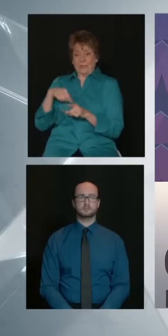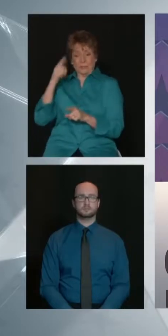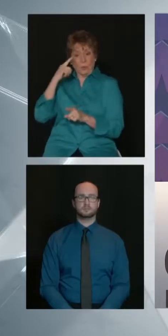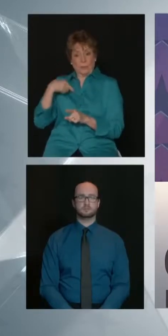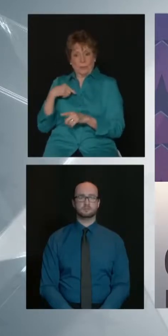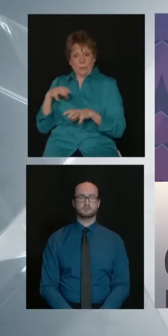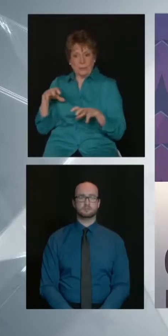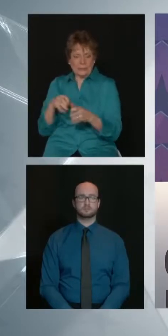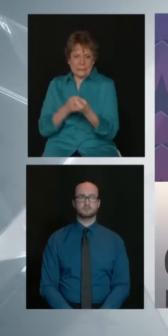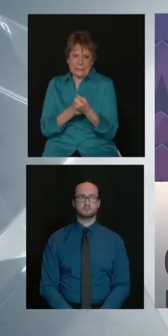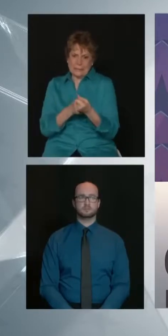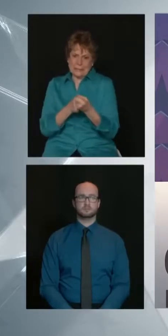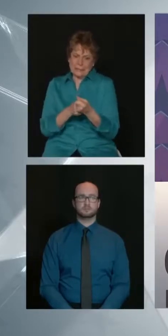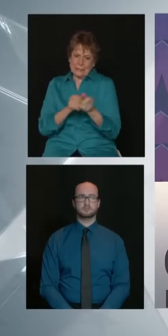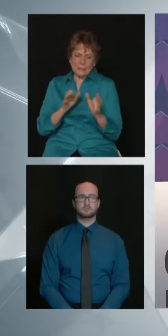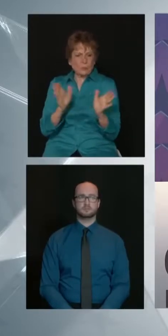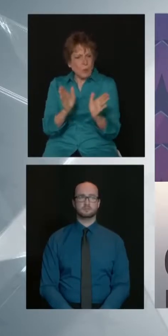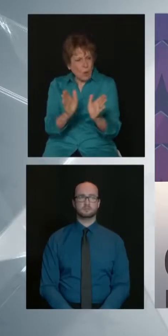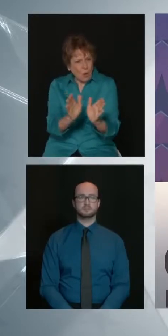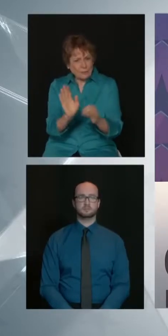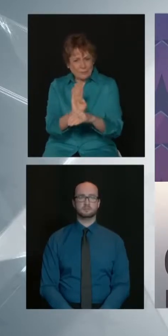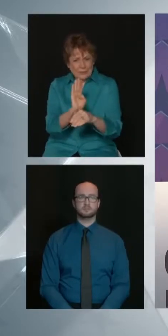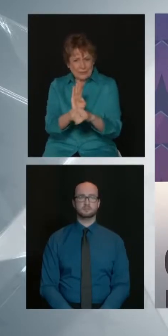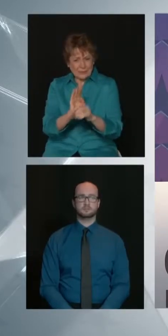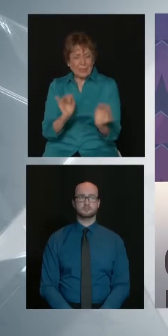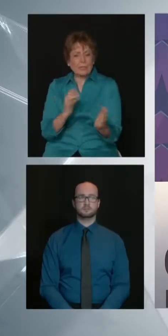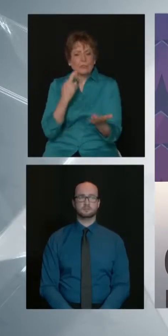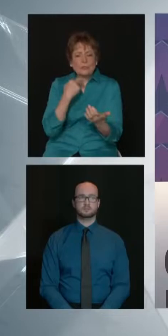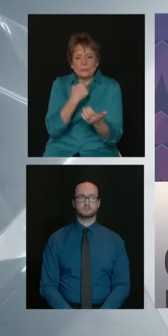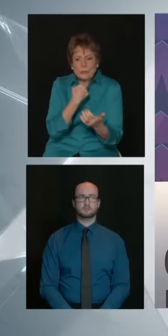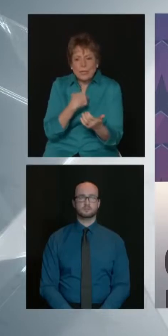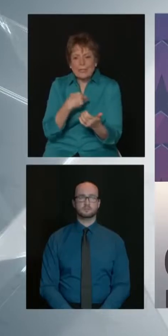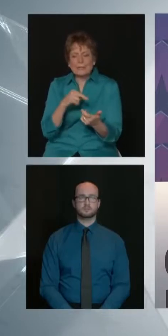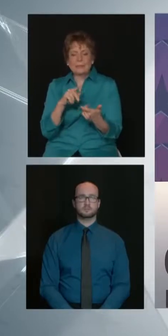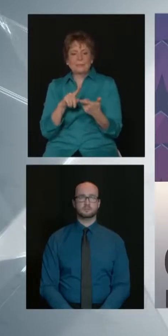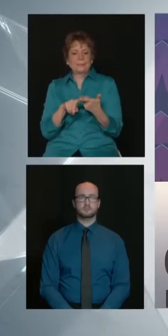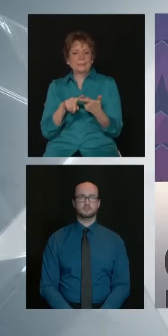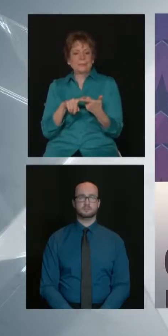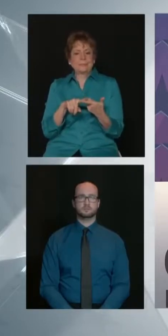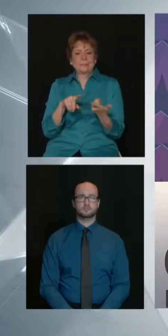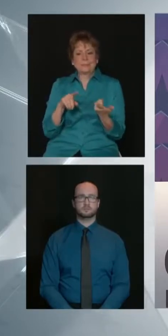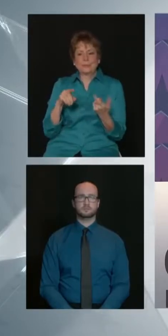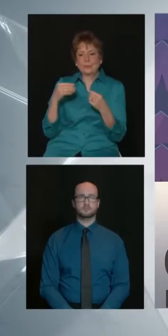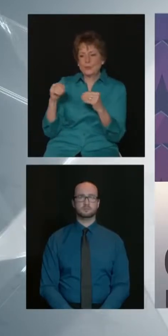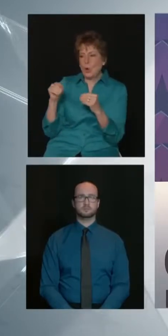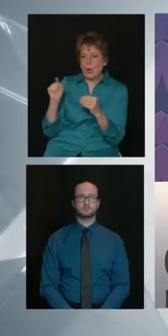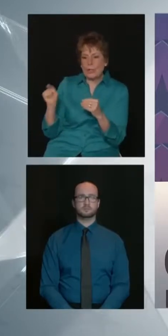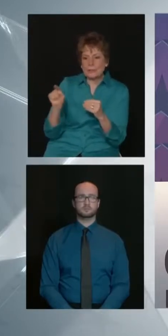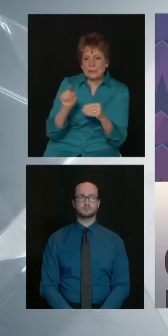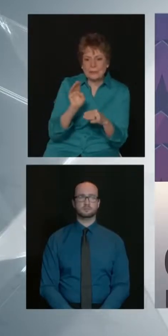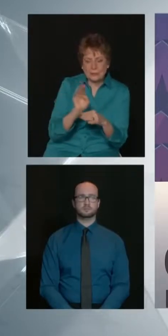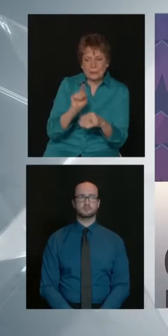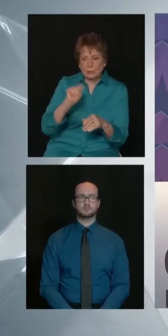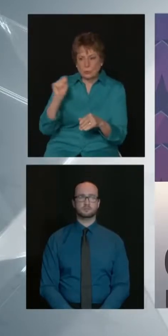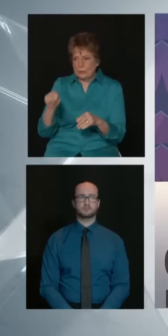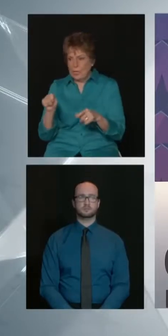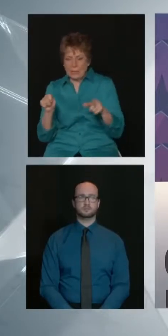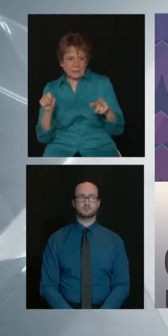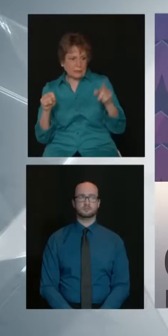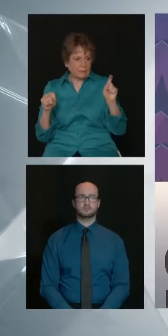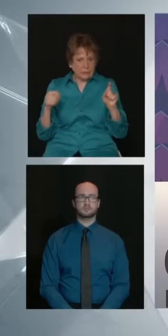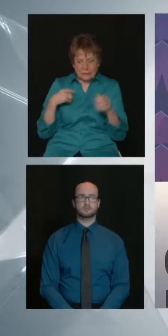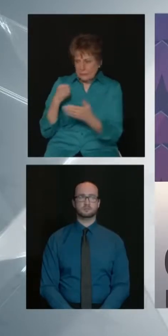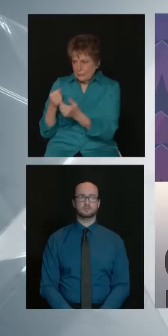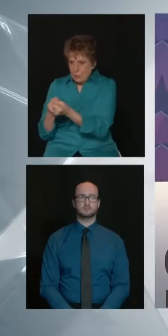Cafe in Phoenix stay open, or Naughton's in Tucson. We've got to get our debt and deficit